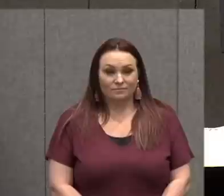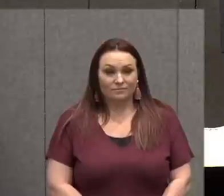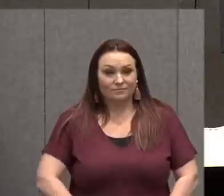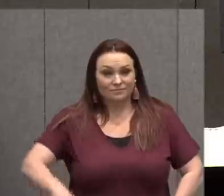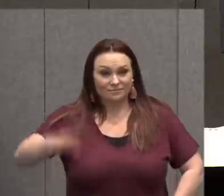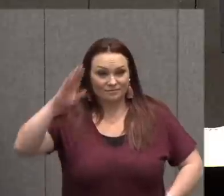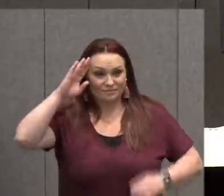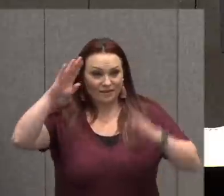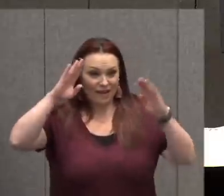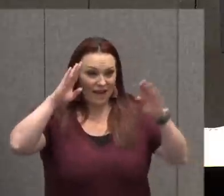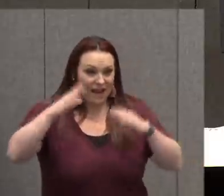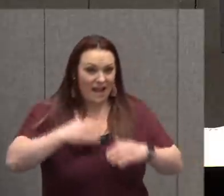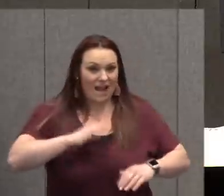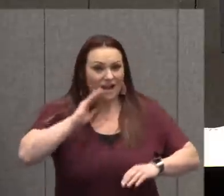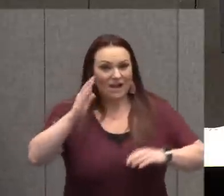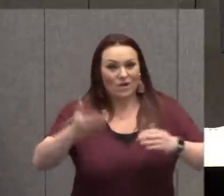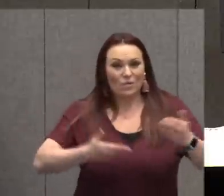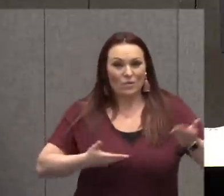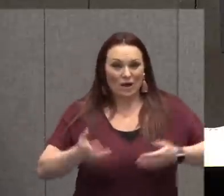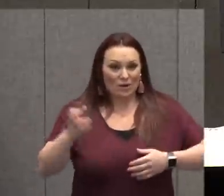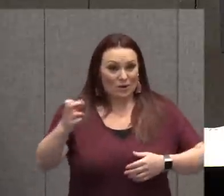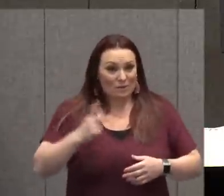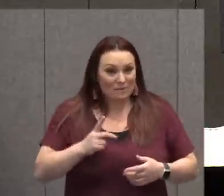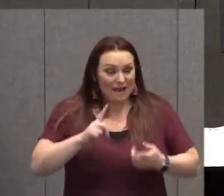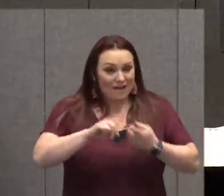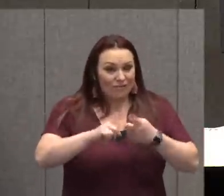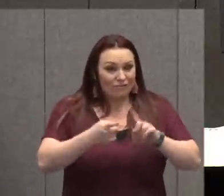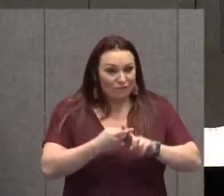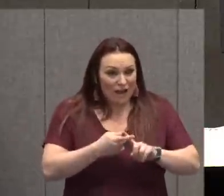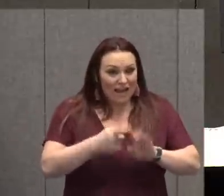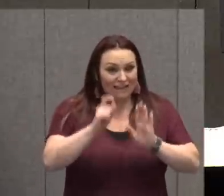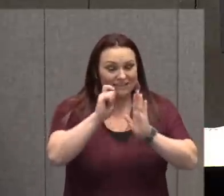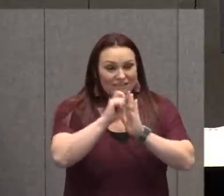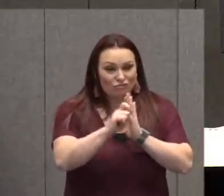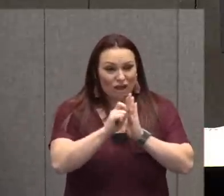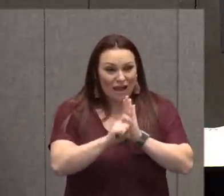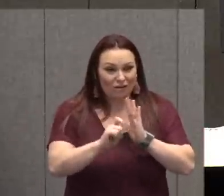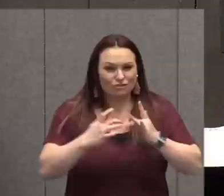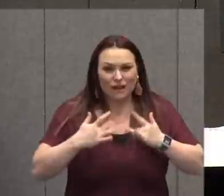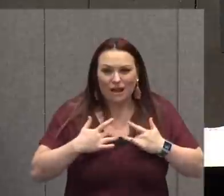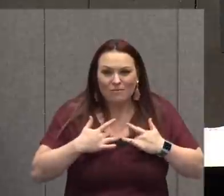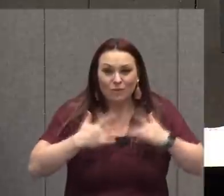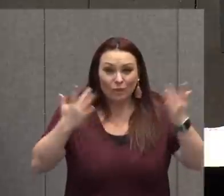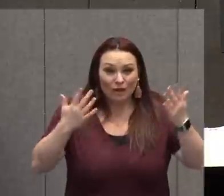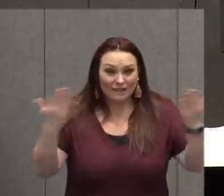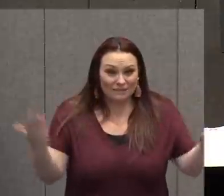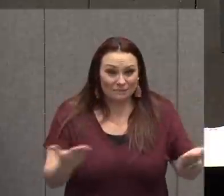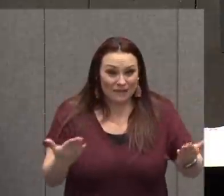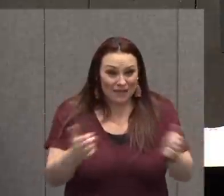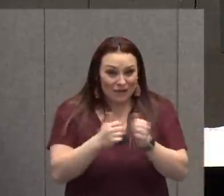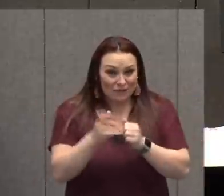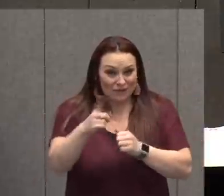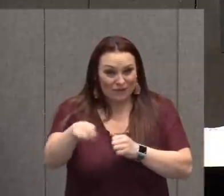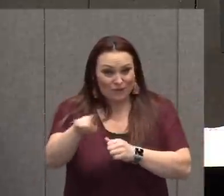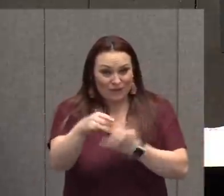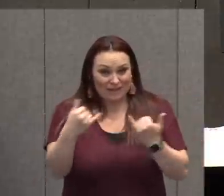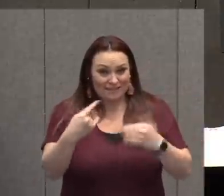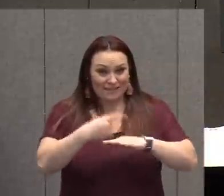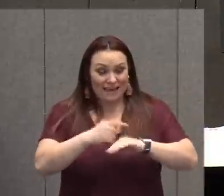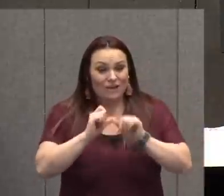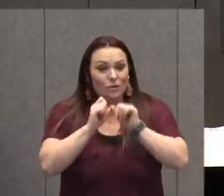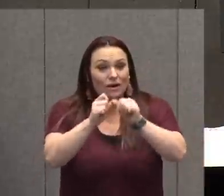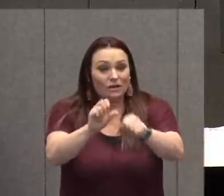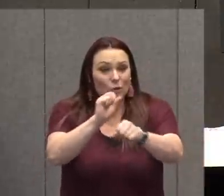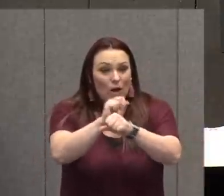Hi, welcome back, friends and writers. I am so thrilled to be with you here today to continue our work